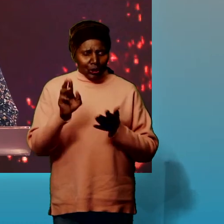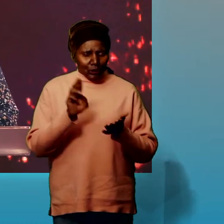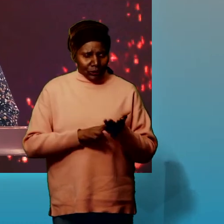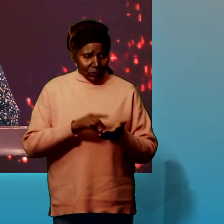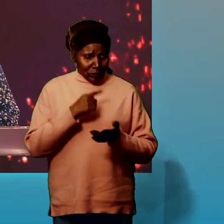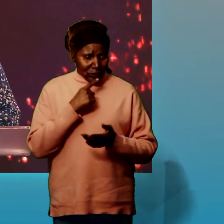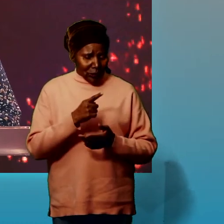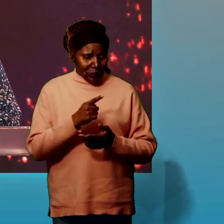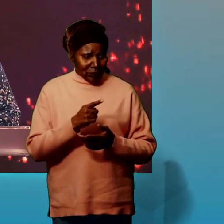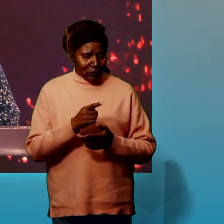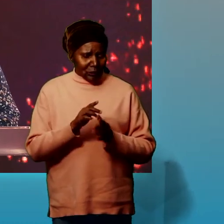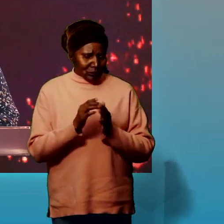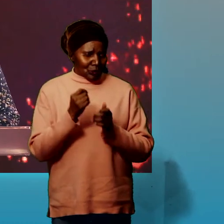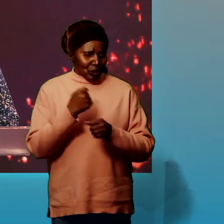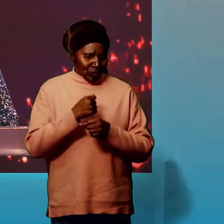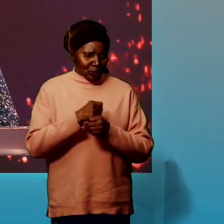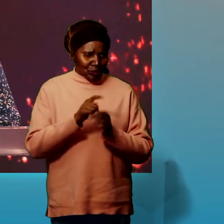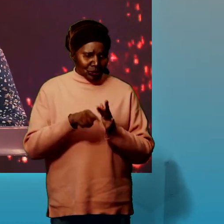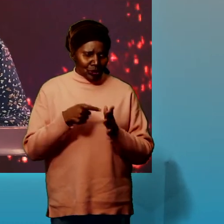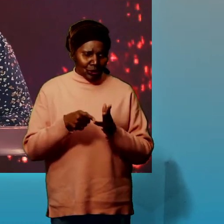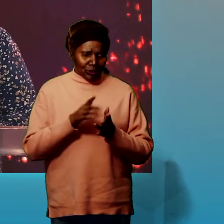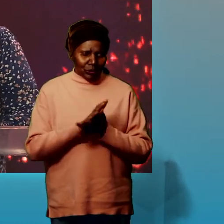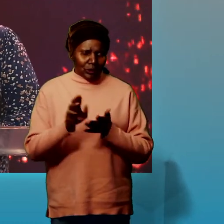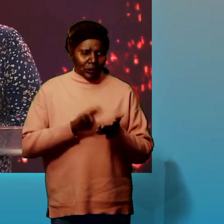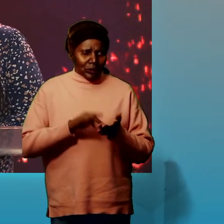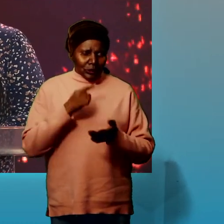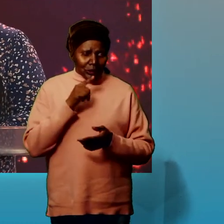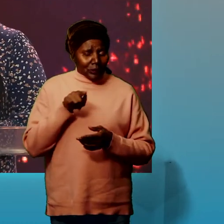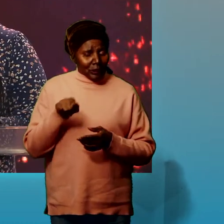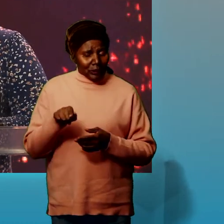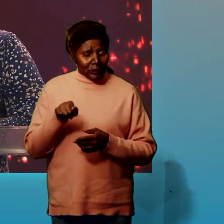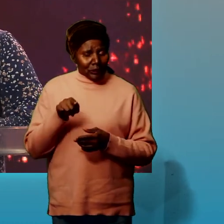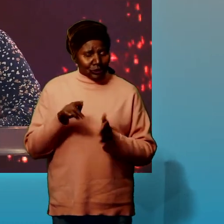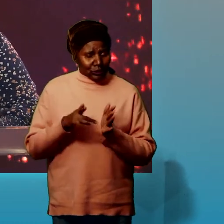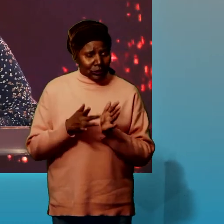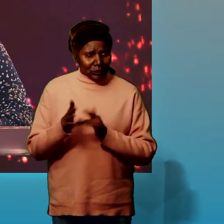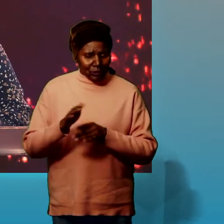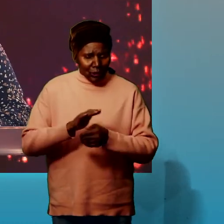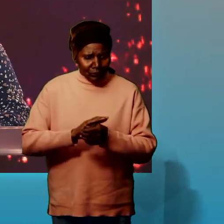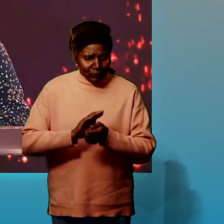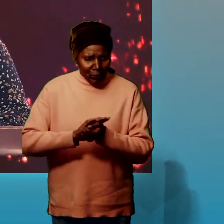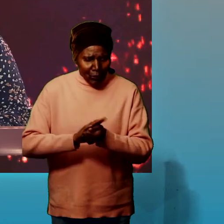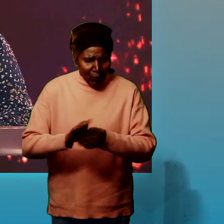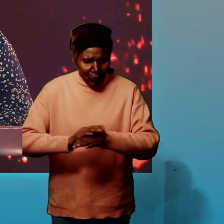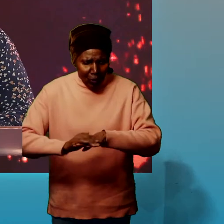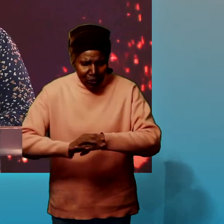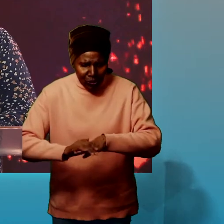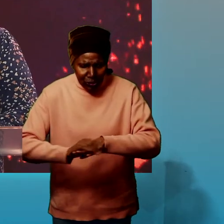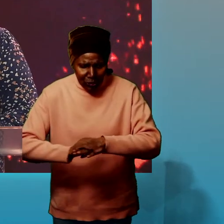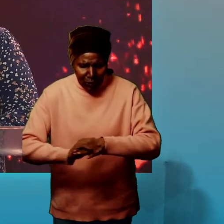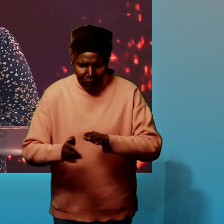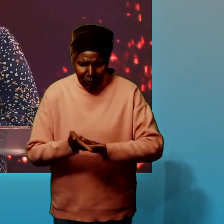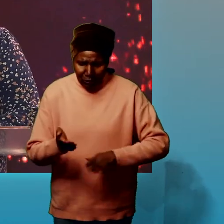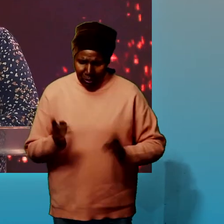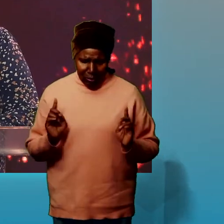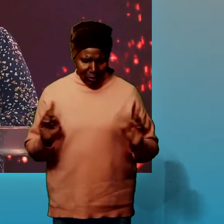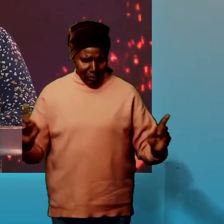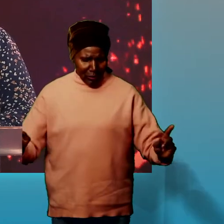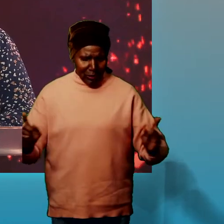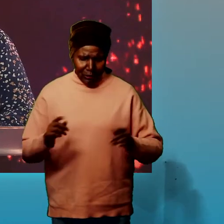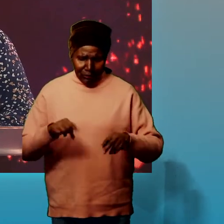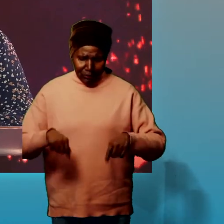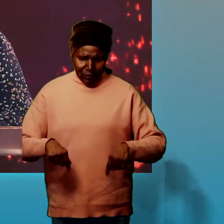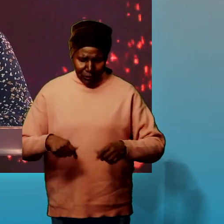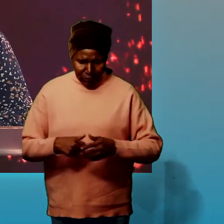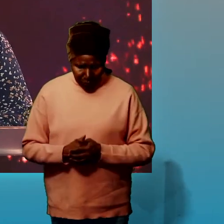their feet. So he served them. And then there's a verse there in verse 31.